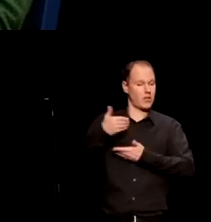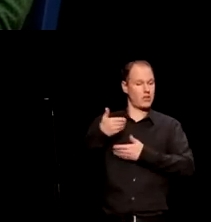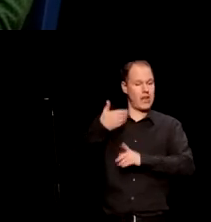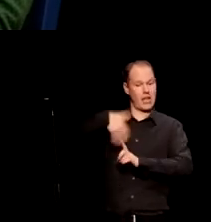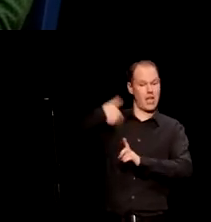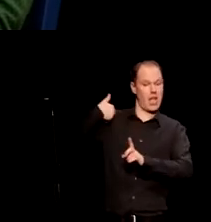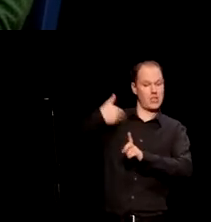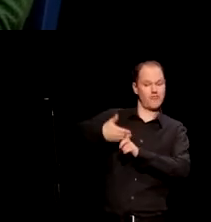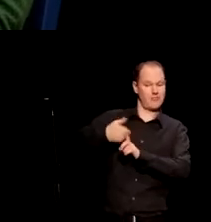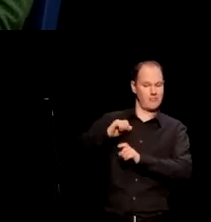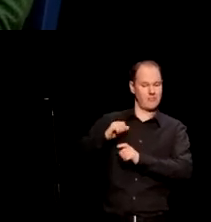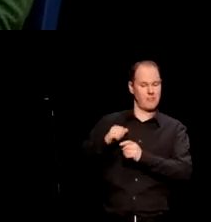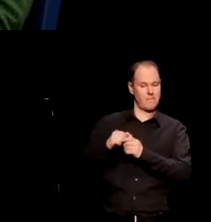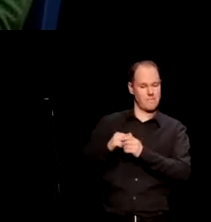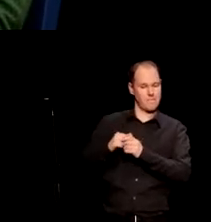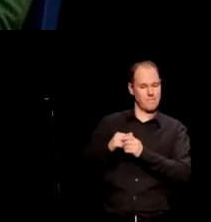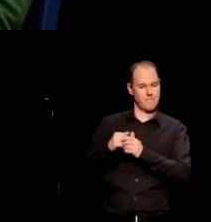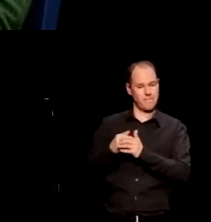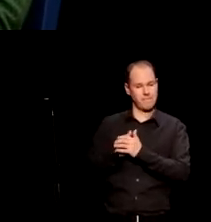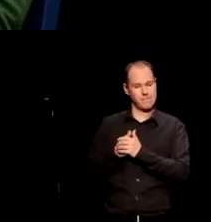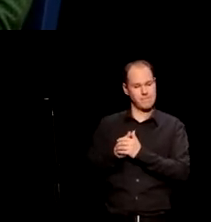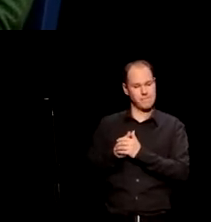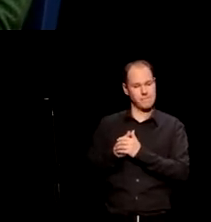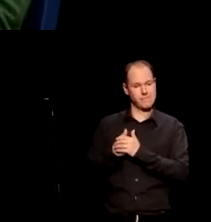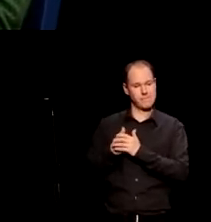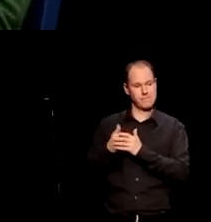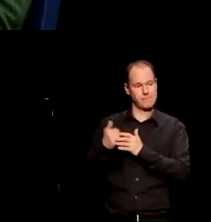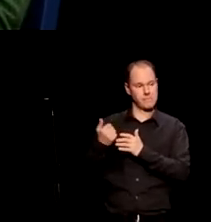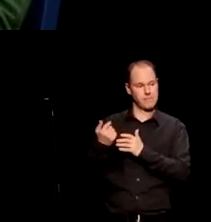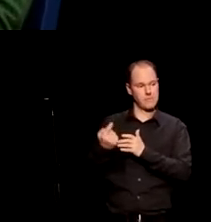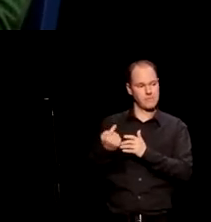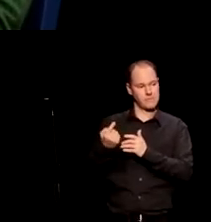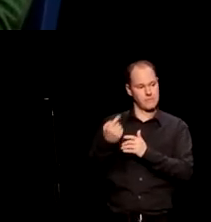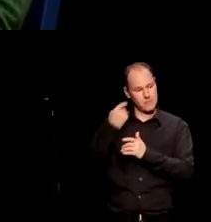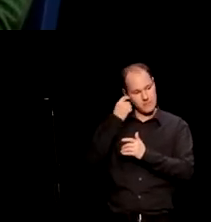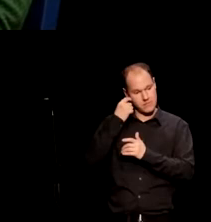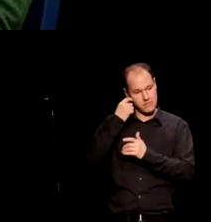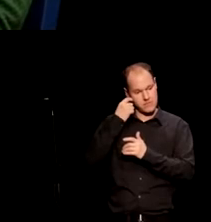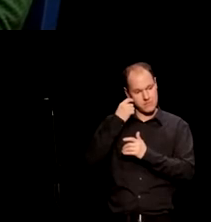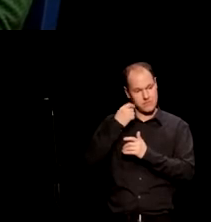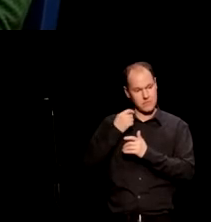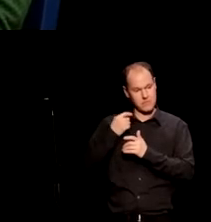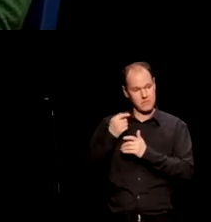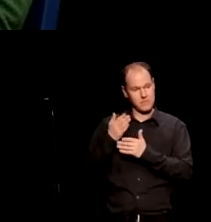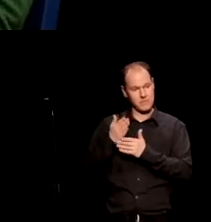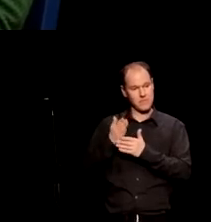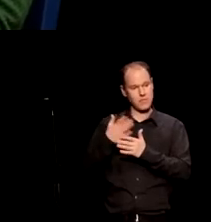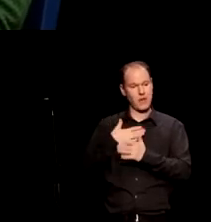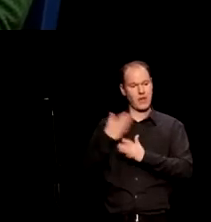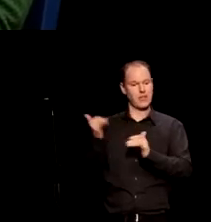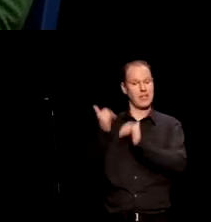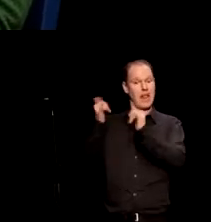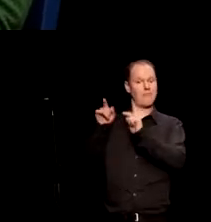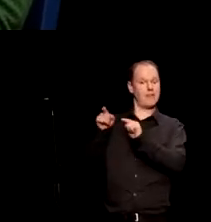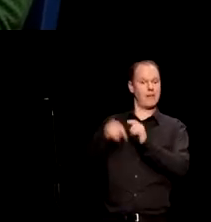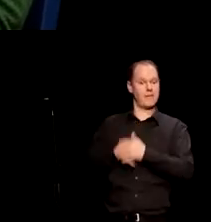she couldn't have done that over the last 100 years, but she certainly did it in the time that she was here. So I wanted to kind of celebrate that and mention